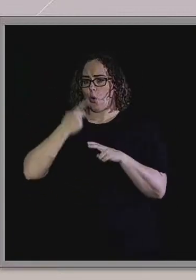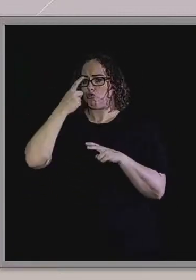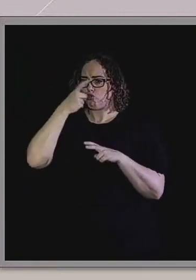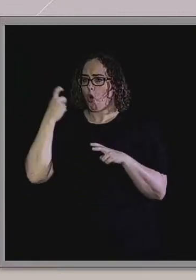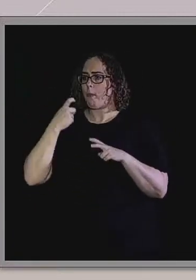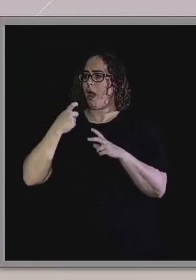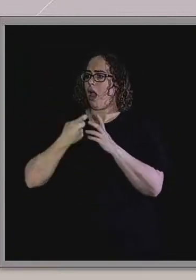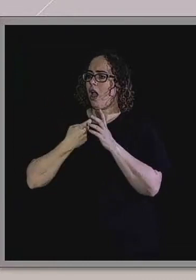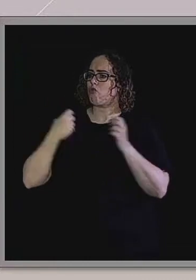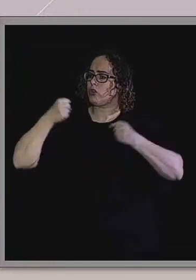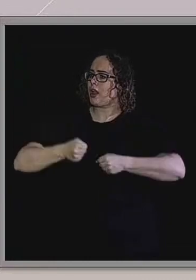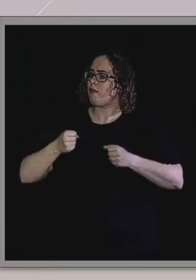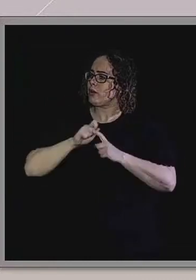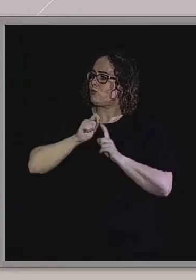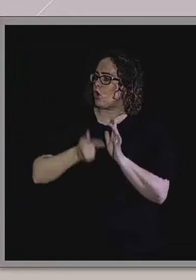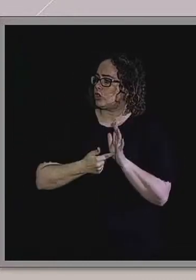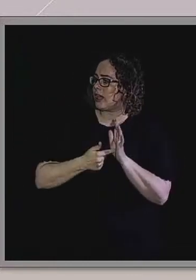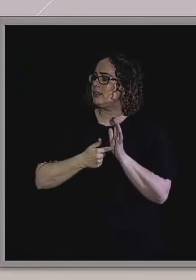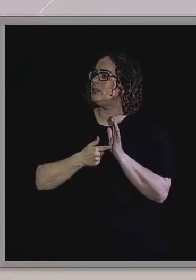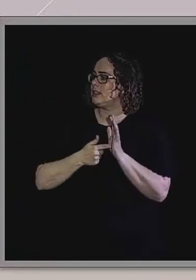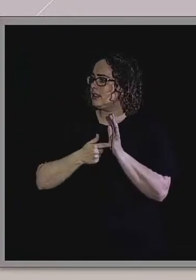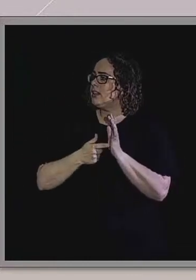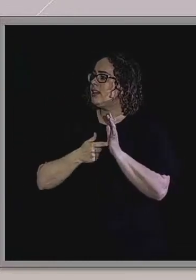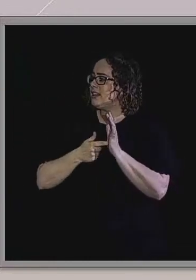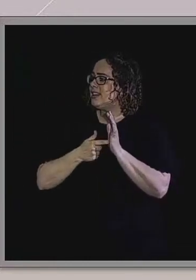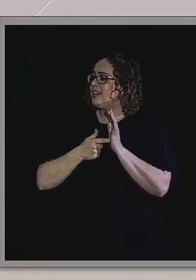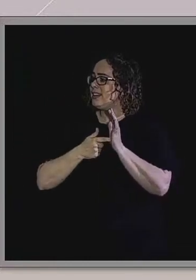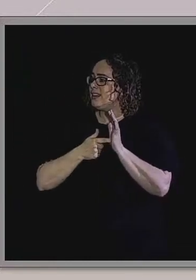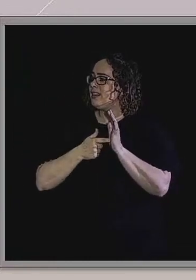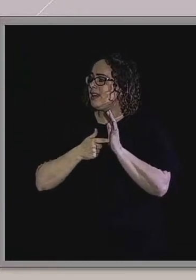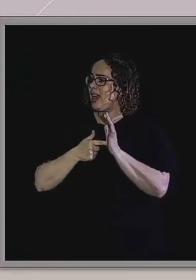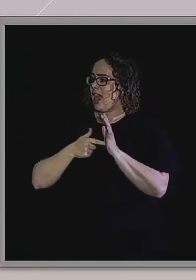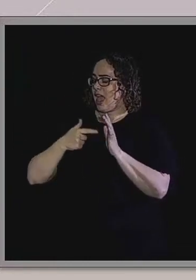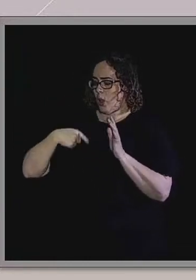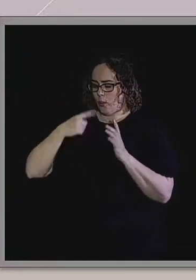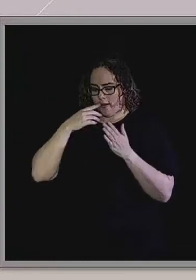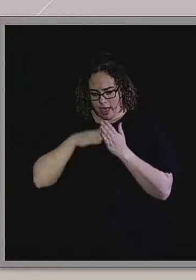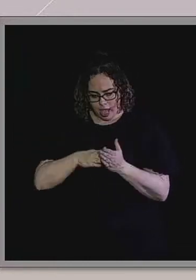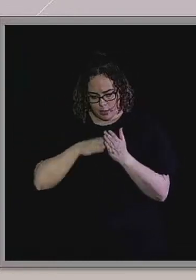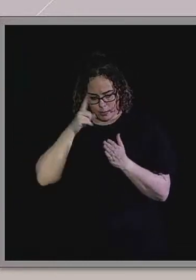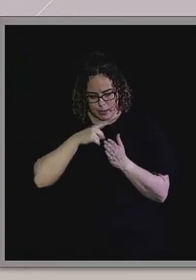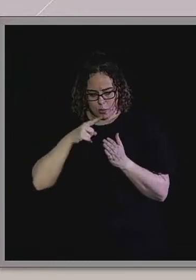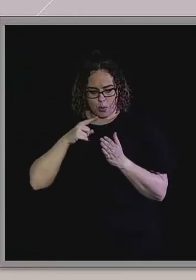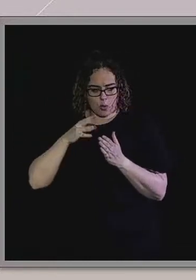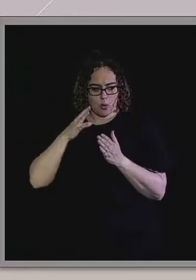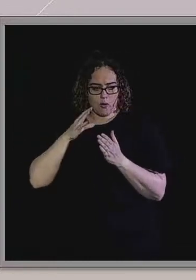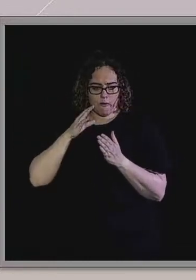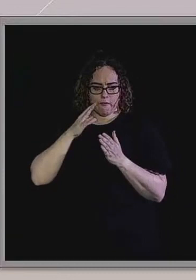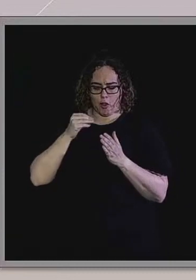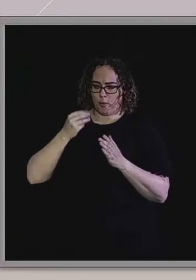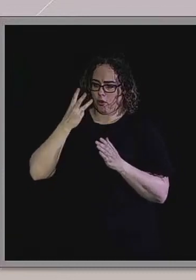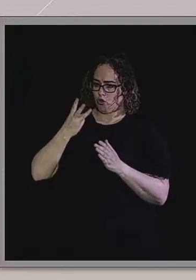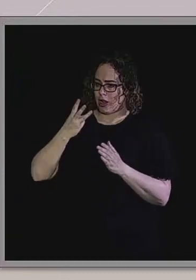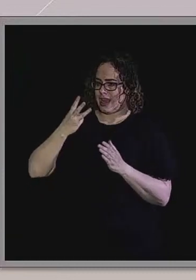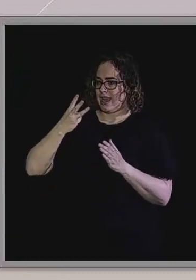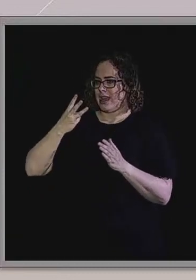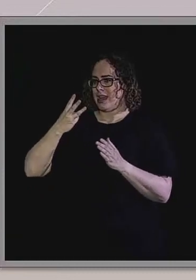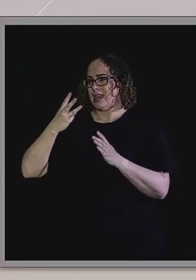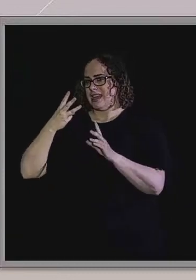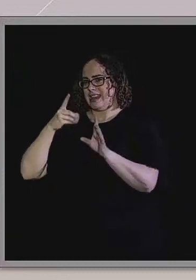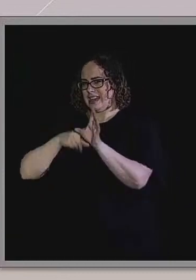and Jerry Georgiadis, we've worked with about 20,000 people right across the country within the last 3 odd years. We've done a lot of work around